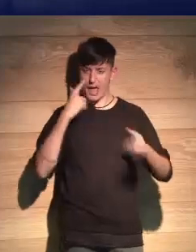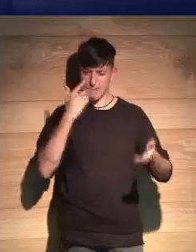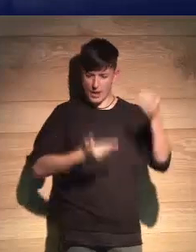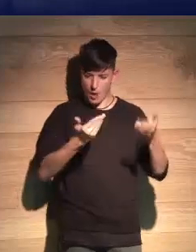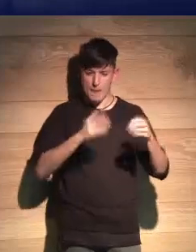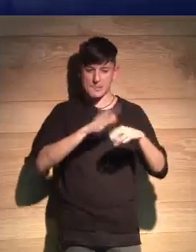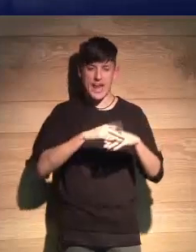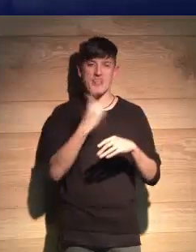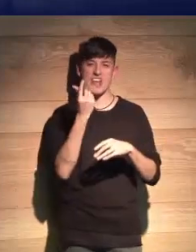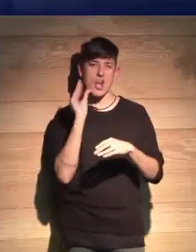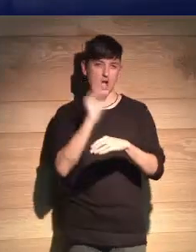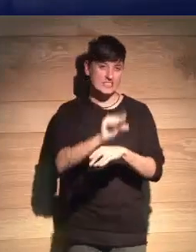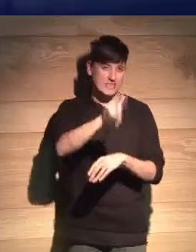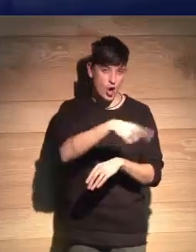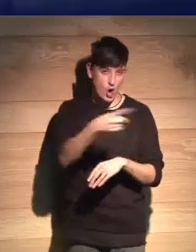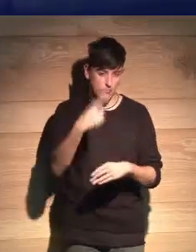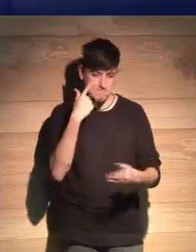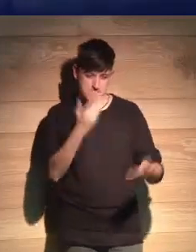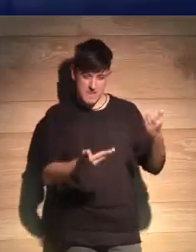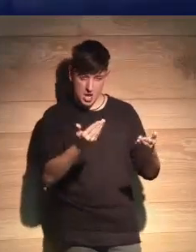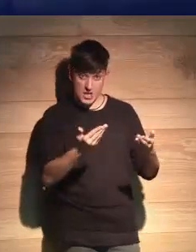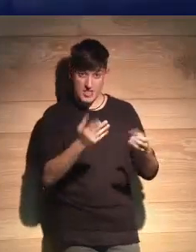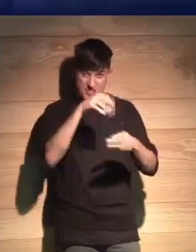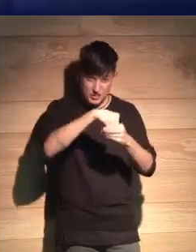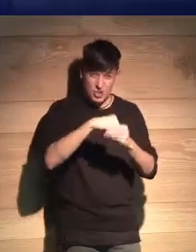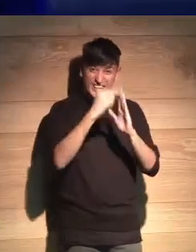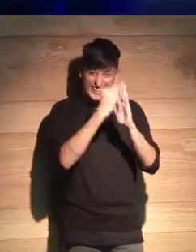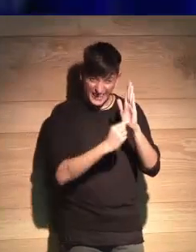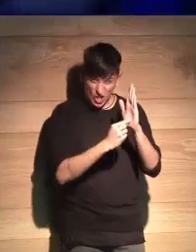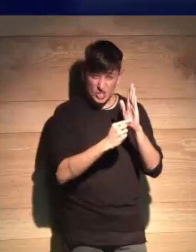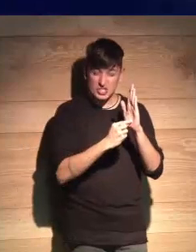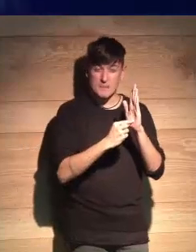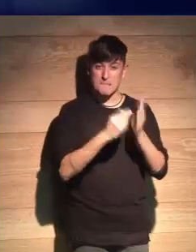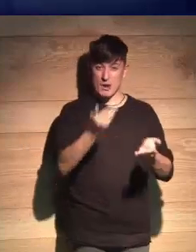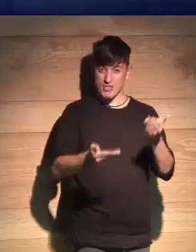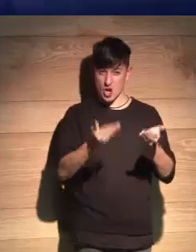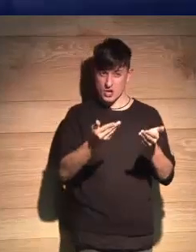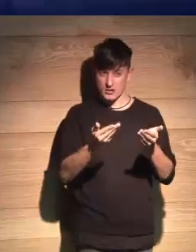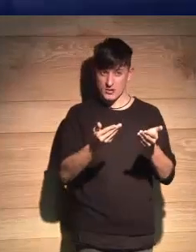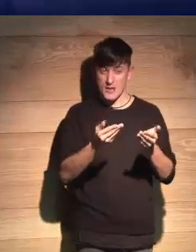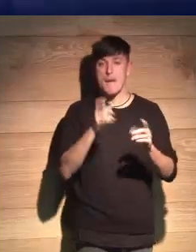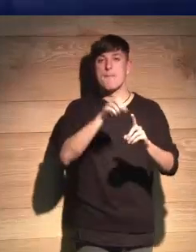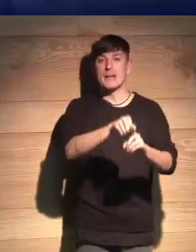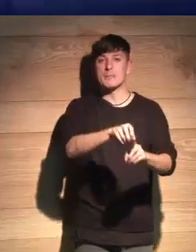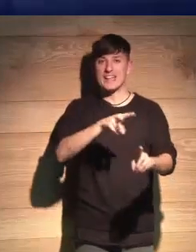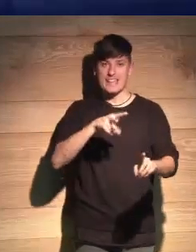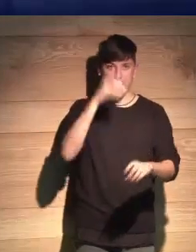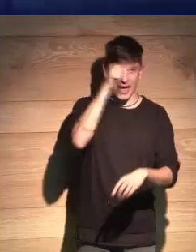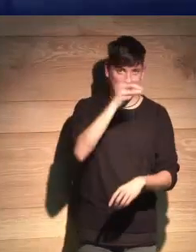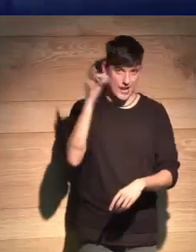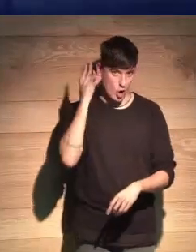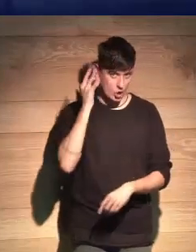evaluating agency that evaluates research projects and decide whether to